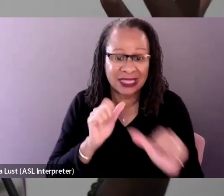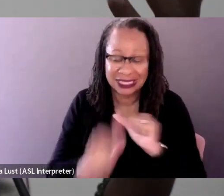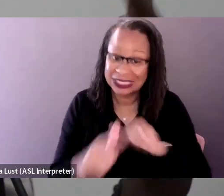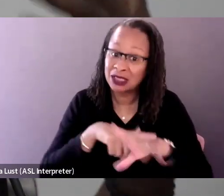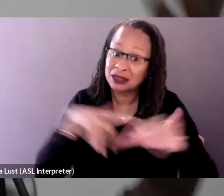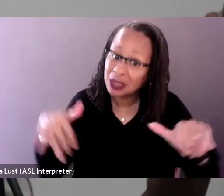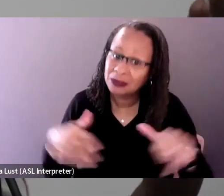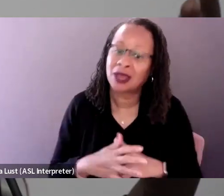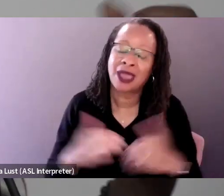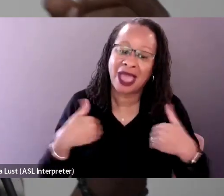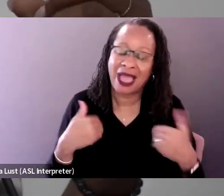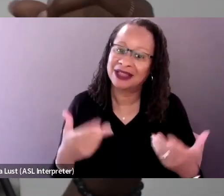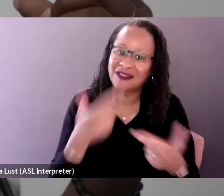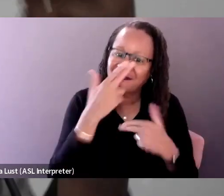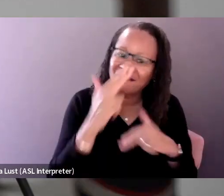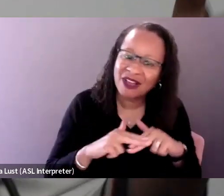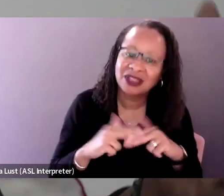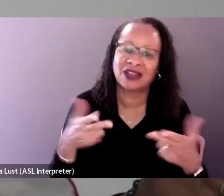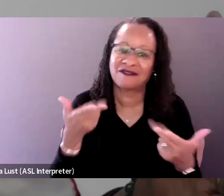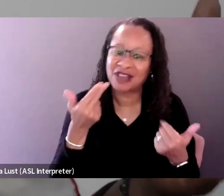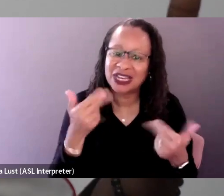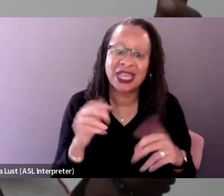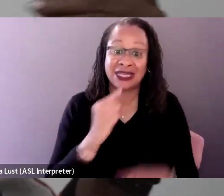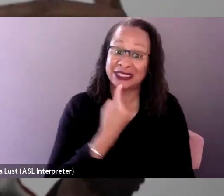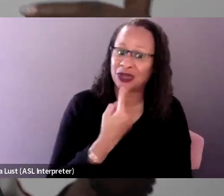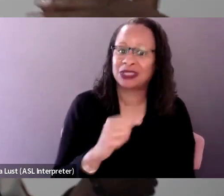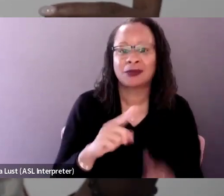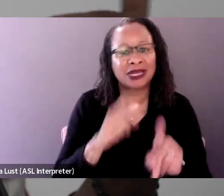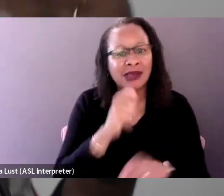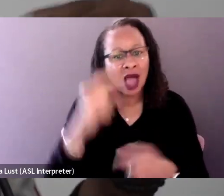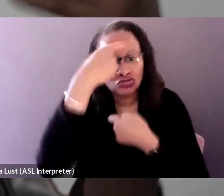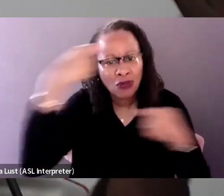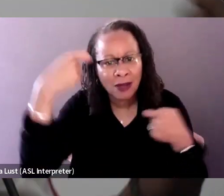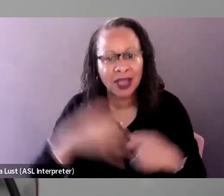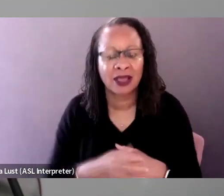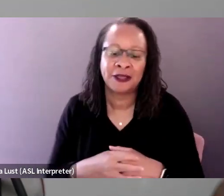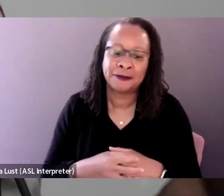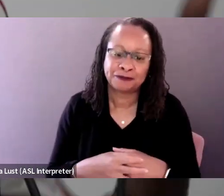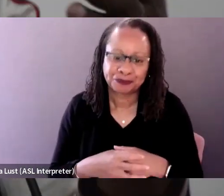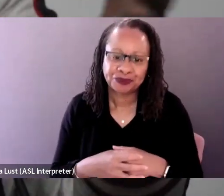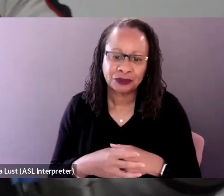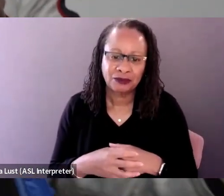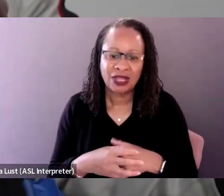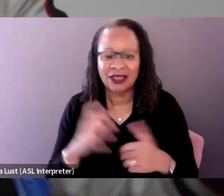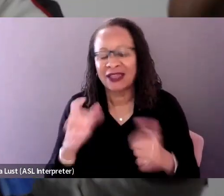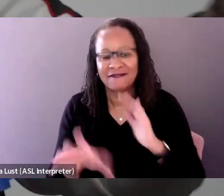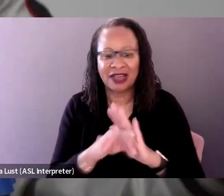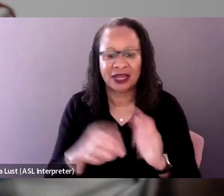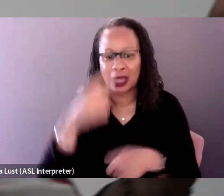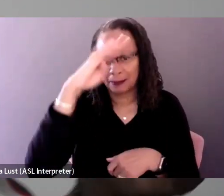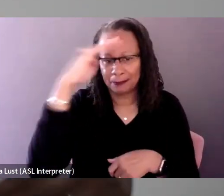has levity and seriousness and not traumatizing? Because when we talk about like finding a Black woman, that could go in